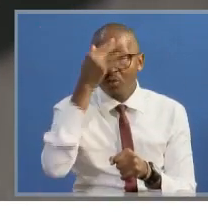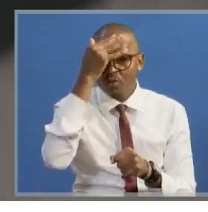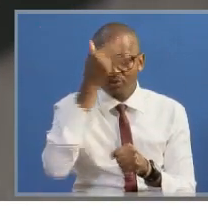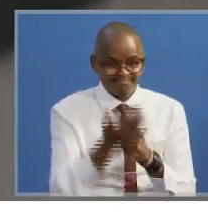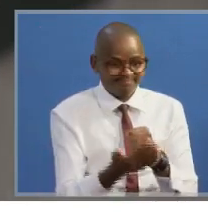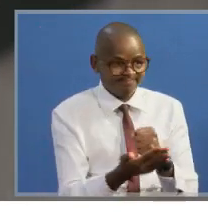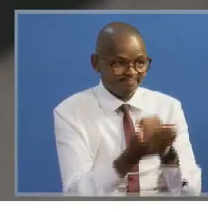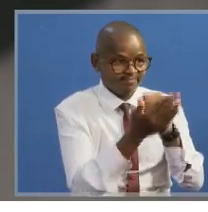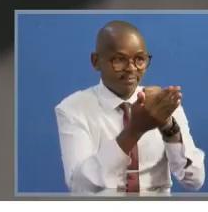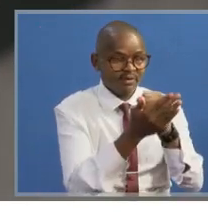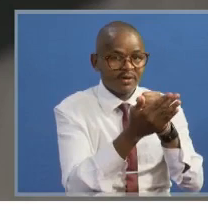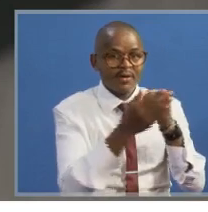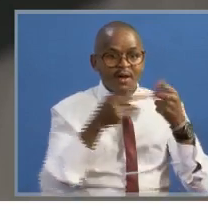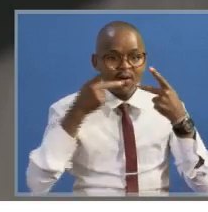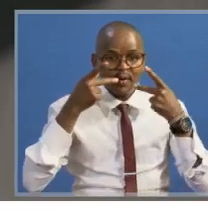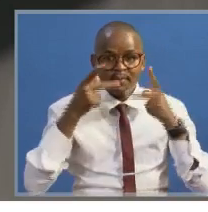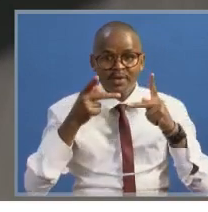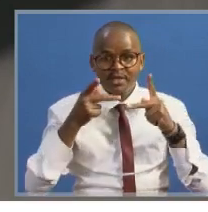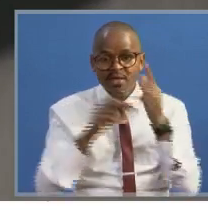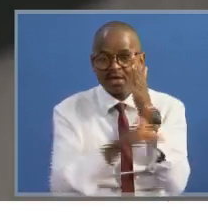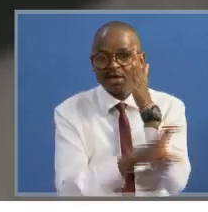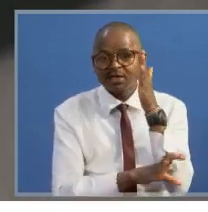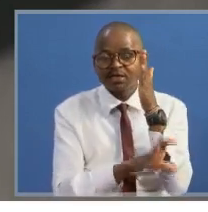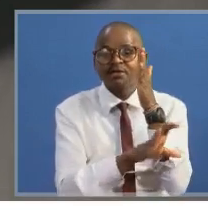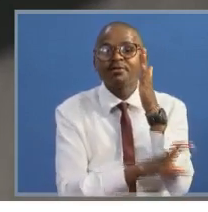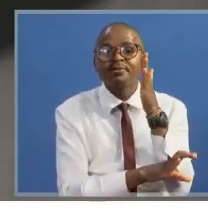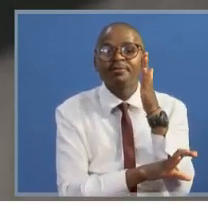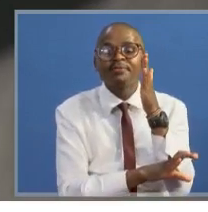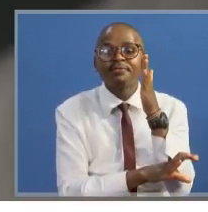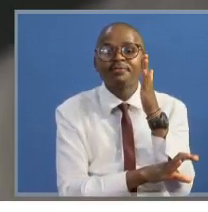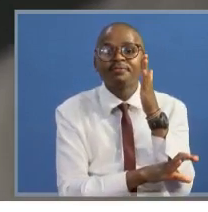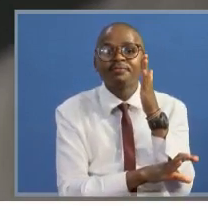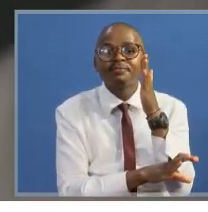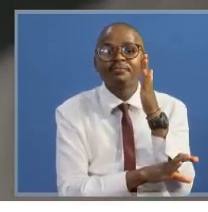kutusaidia kuweka amani kwa taifa letu,